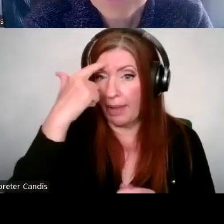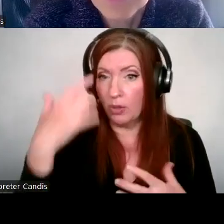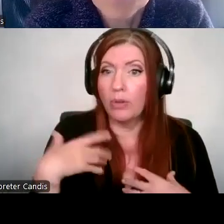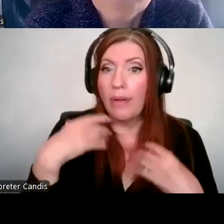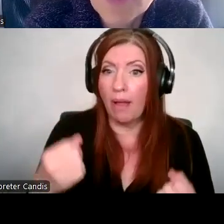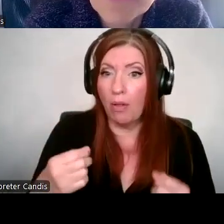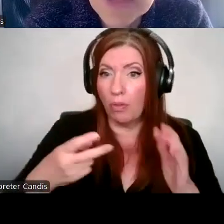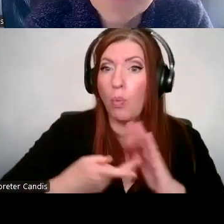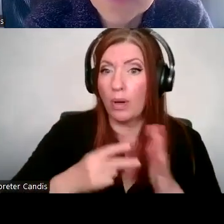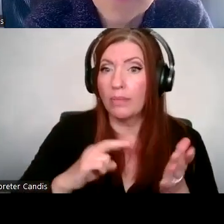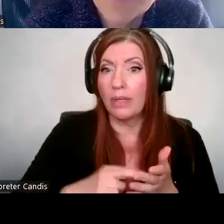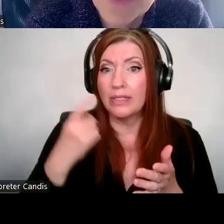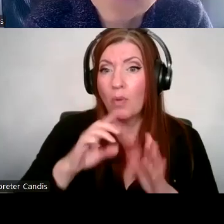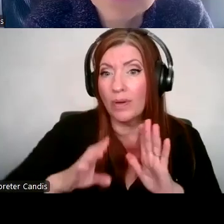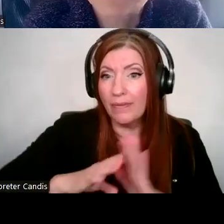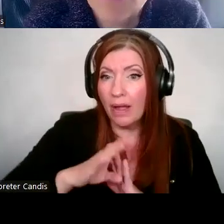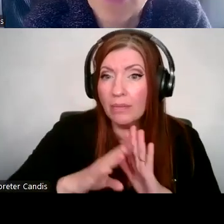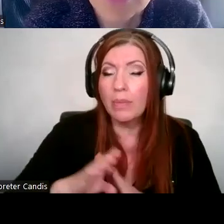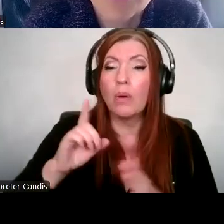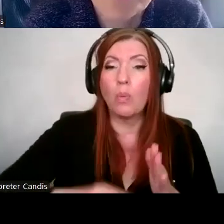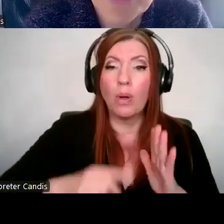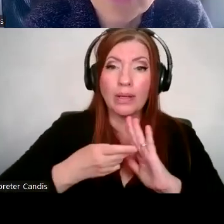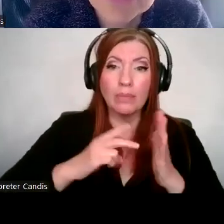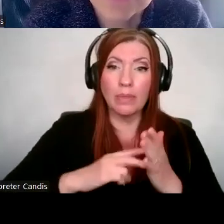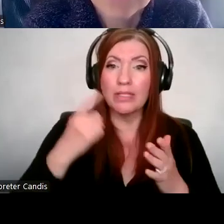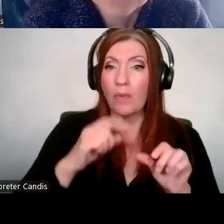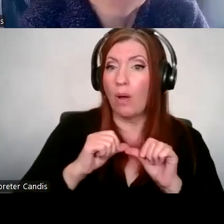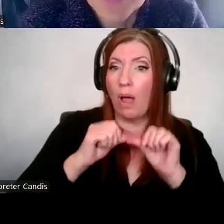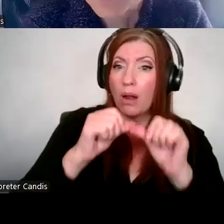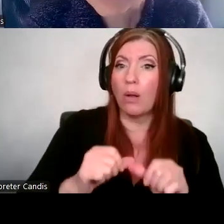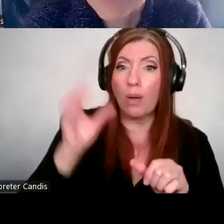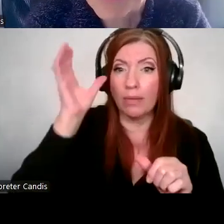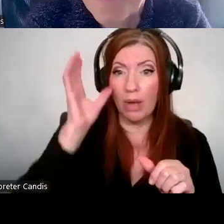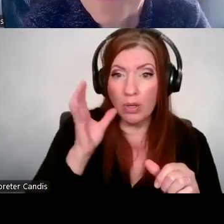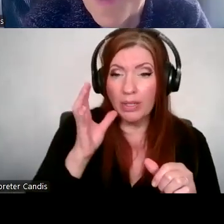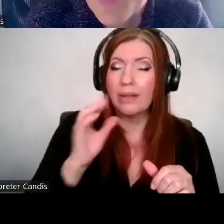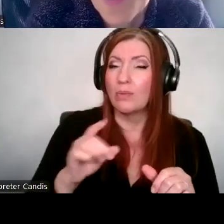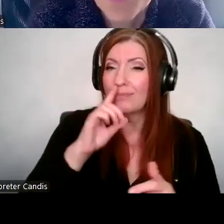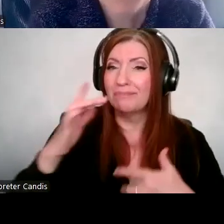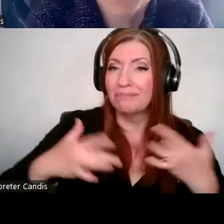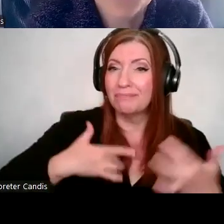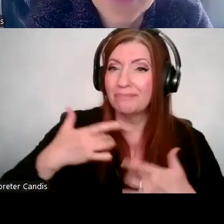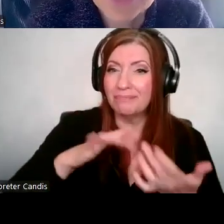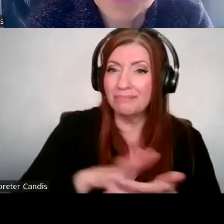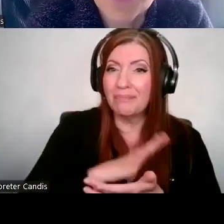means for development and what that means for ongoing parenting. And that'll be an exciting paper looking at the national